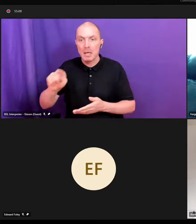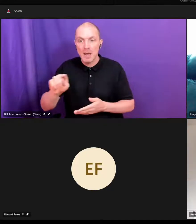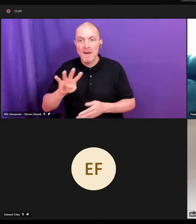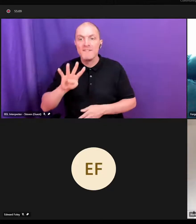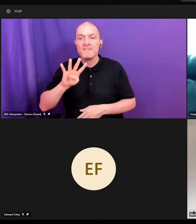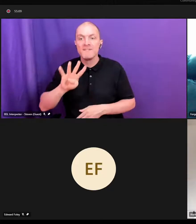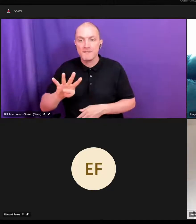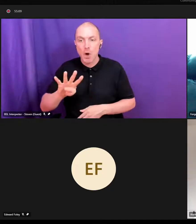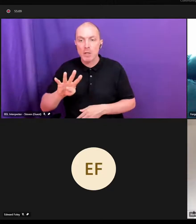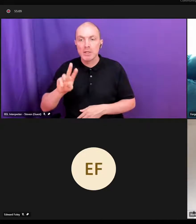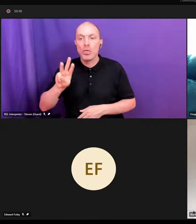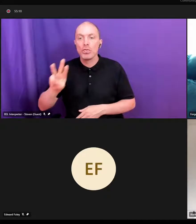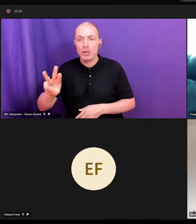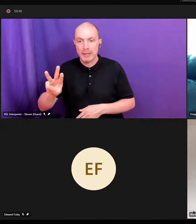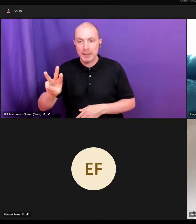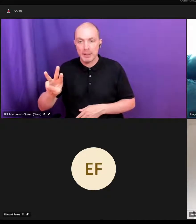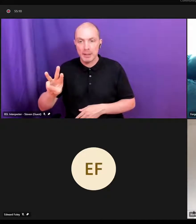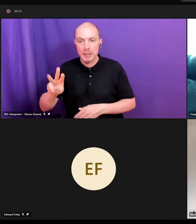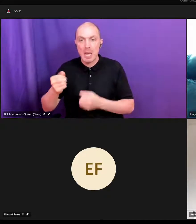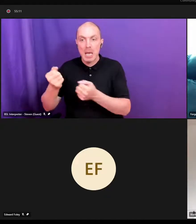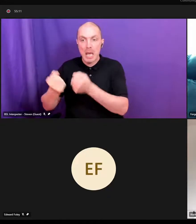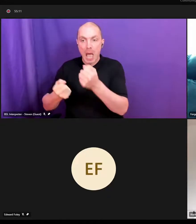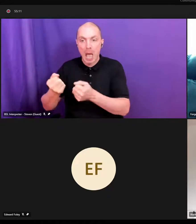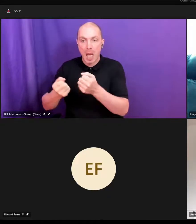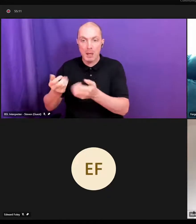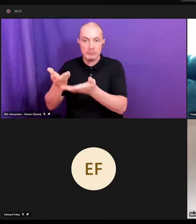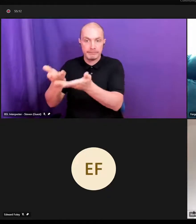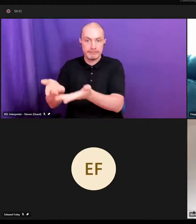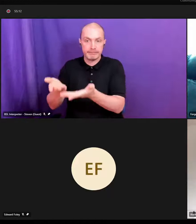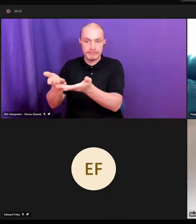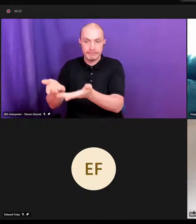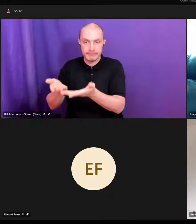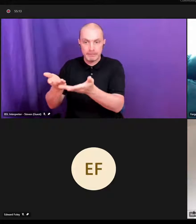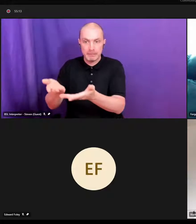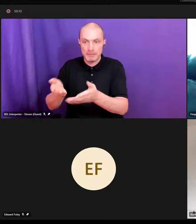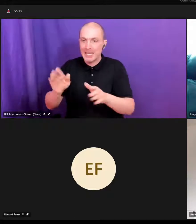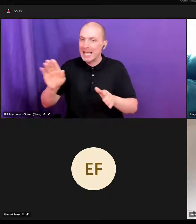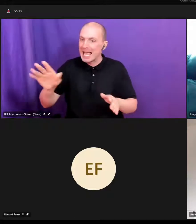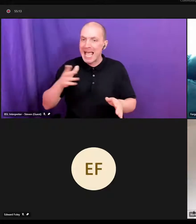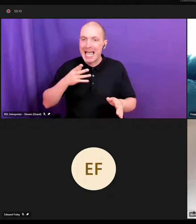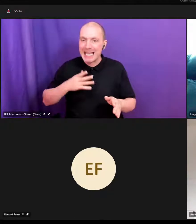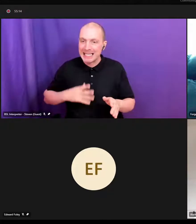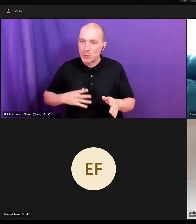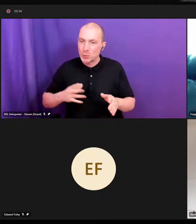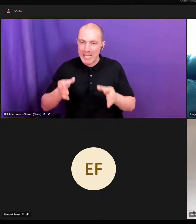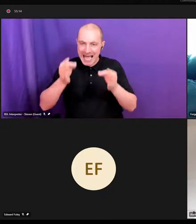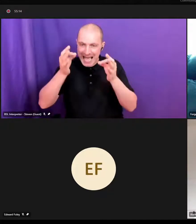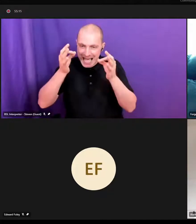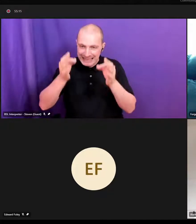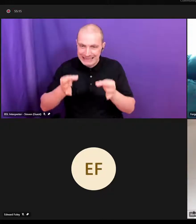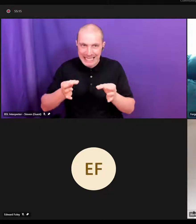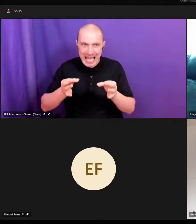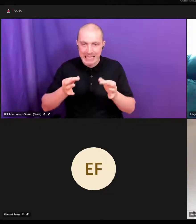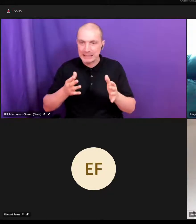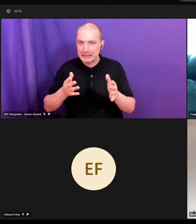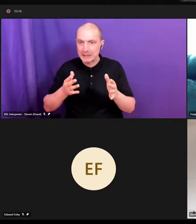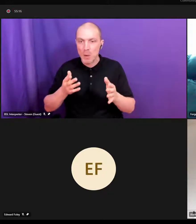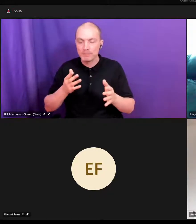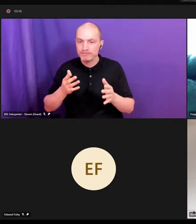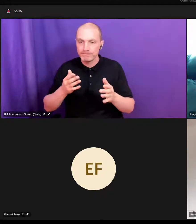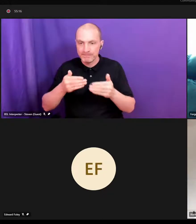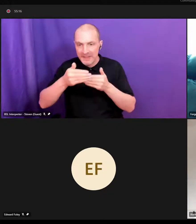into service. Again, I would need to revert back to you, get the exact phasing of when those remaining 43 will